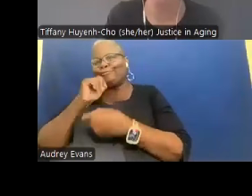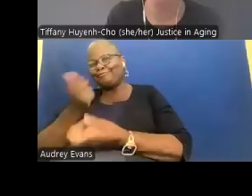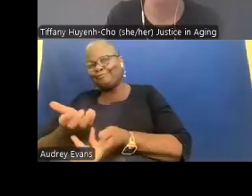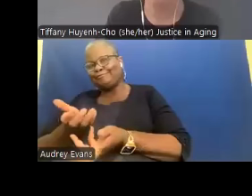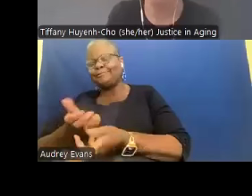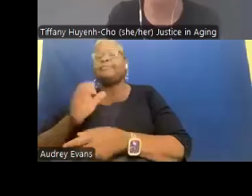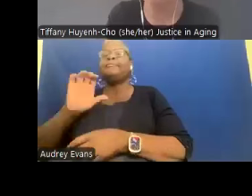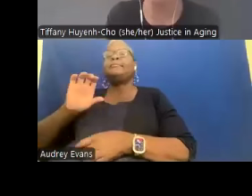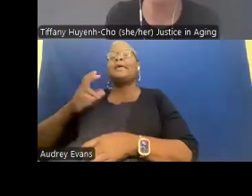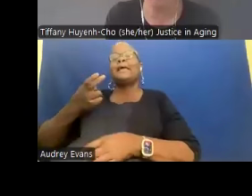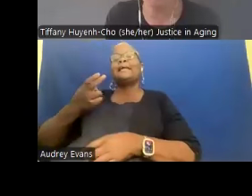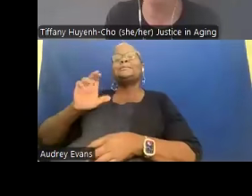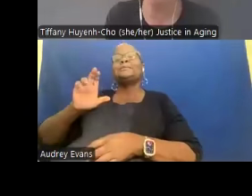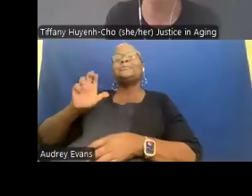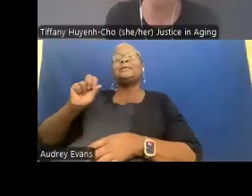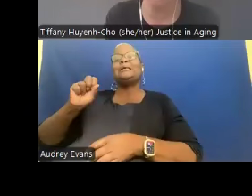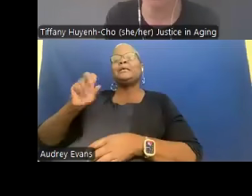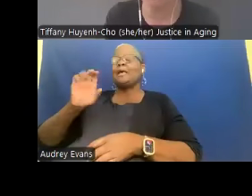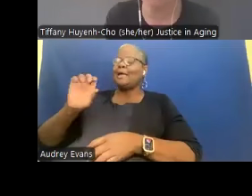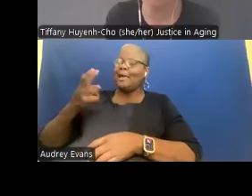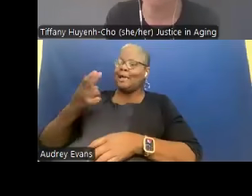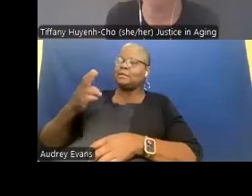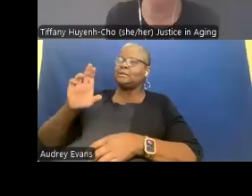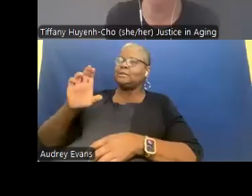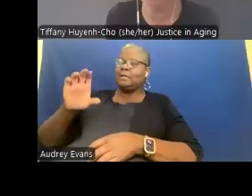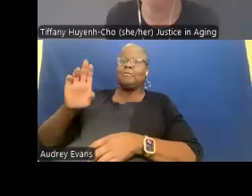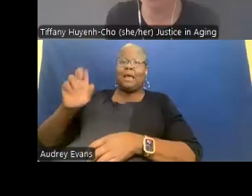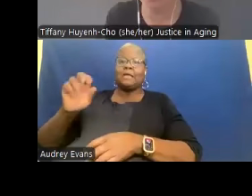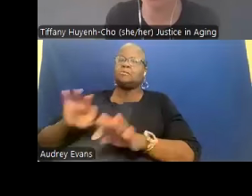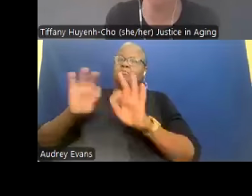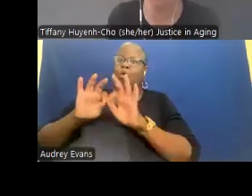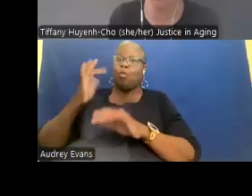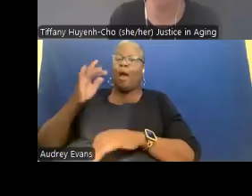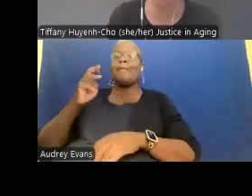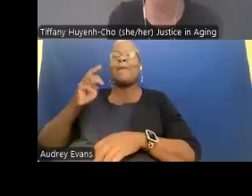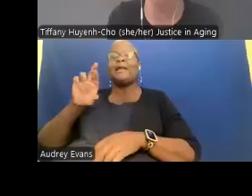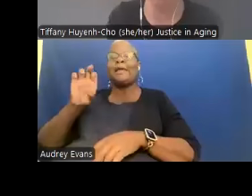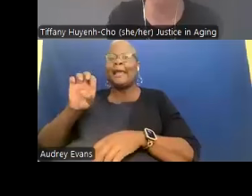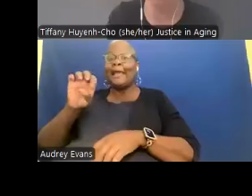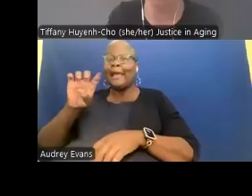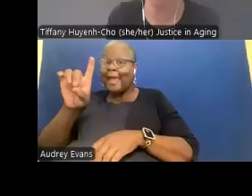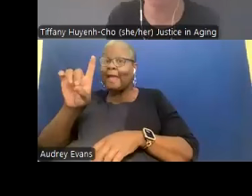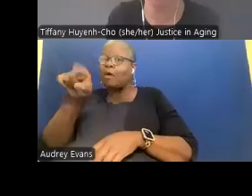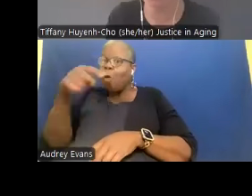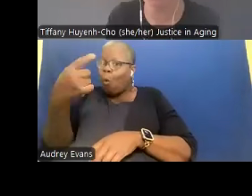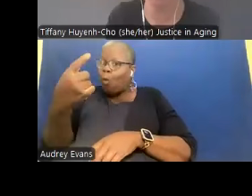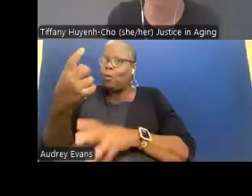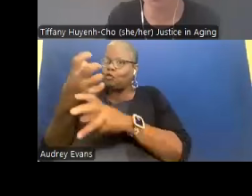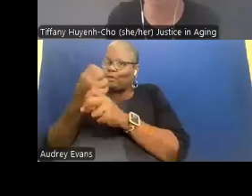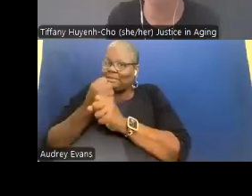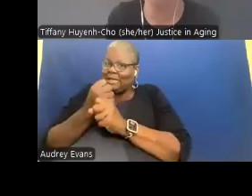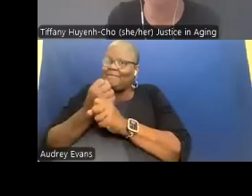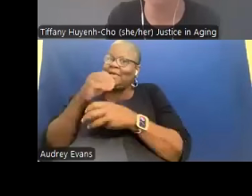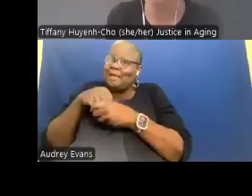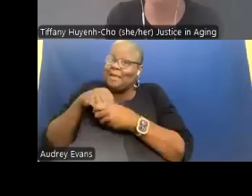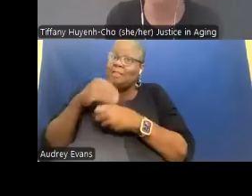HCBS are also particularly important because Medicaid is the only funder of these services to receive care in the home and community.